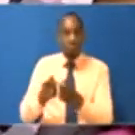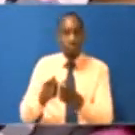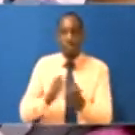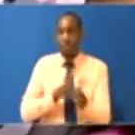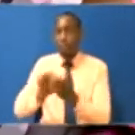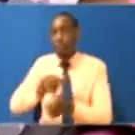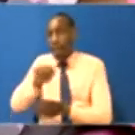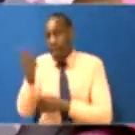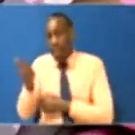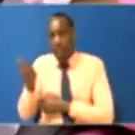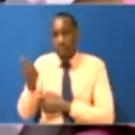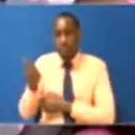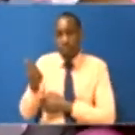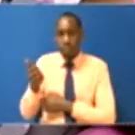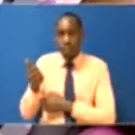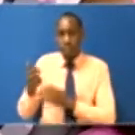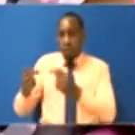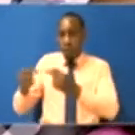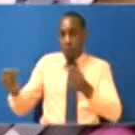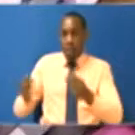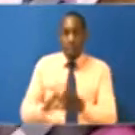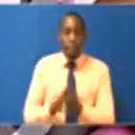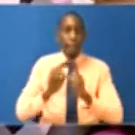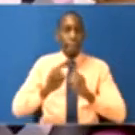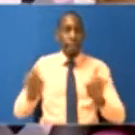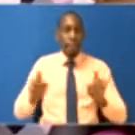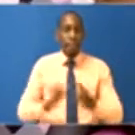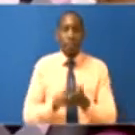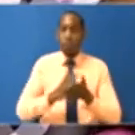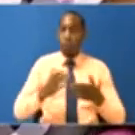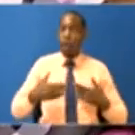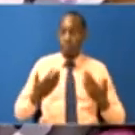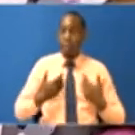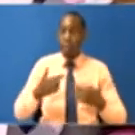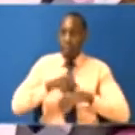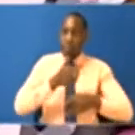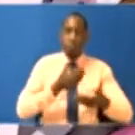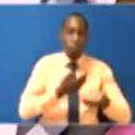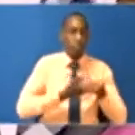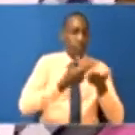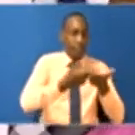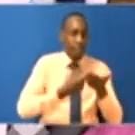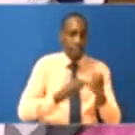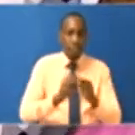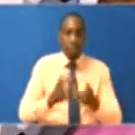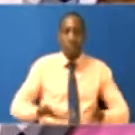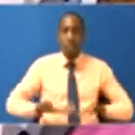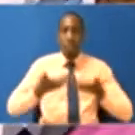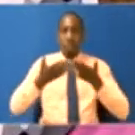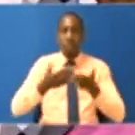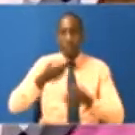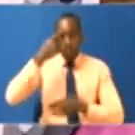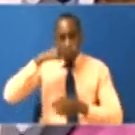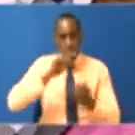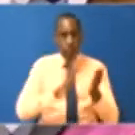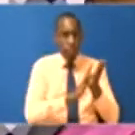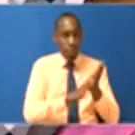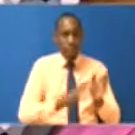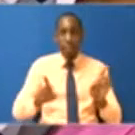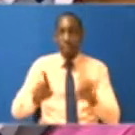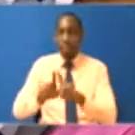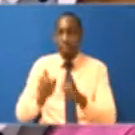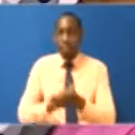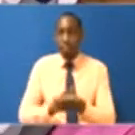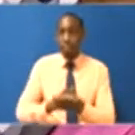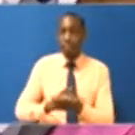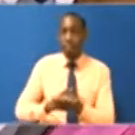those i'm i'm running against but all the same i'm glad with the time we've had we've been able to at least speak about certain policy proposals that we have for